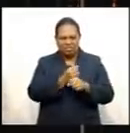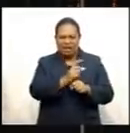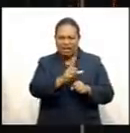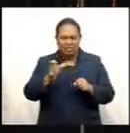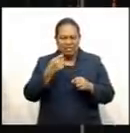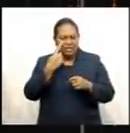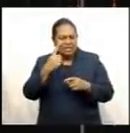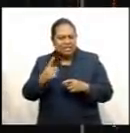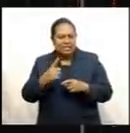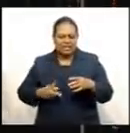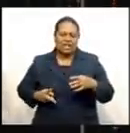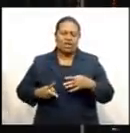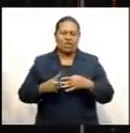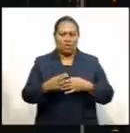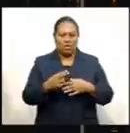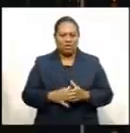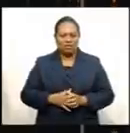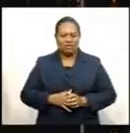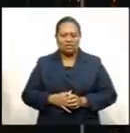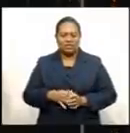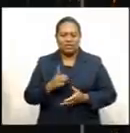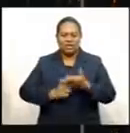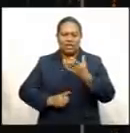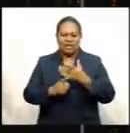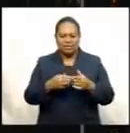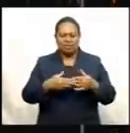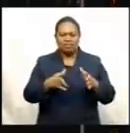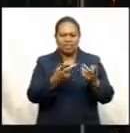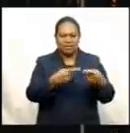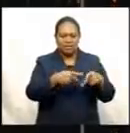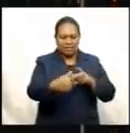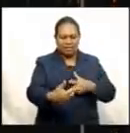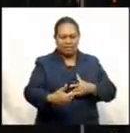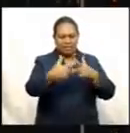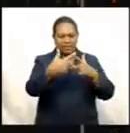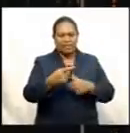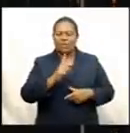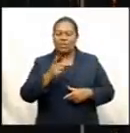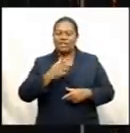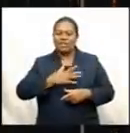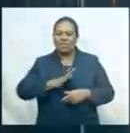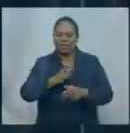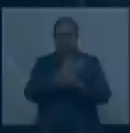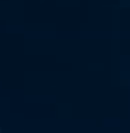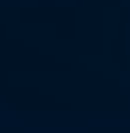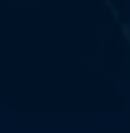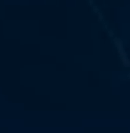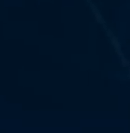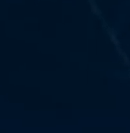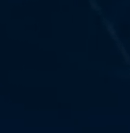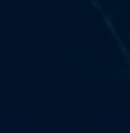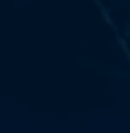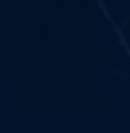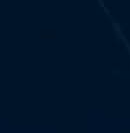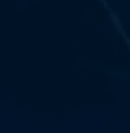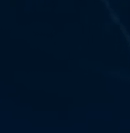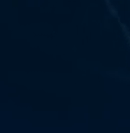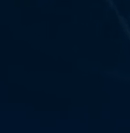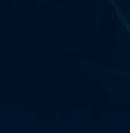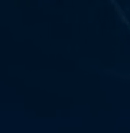virtual platform to assist young artists to continue what they love to do. Lina Rees has more.